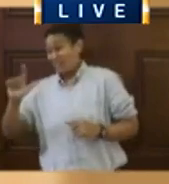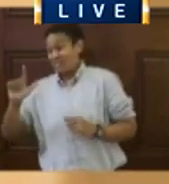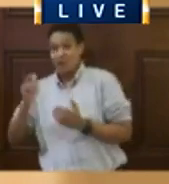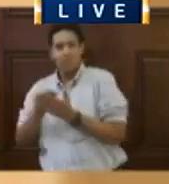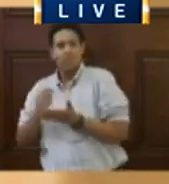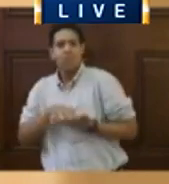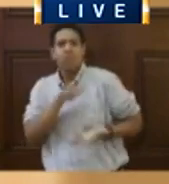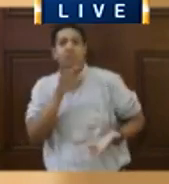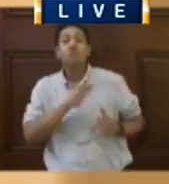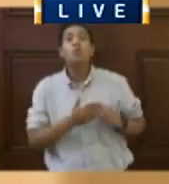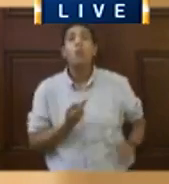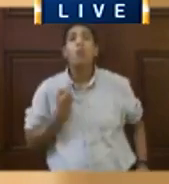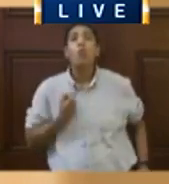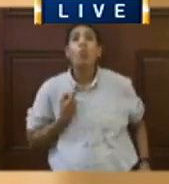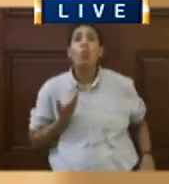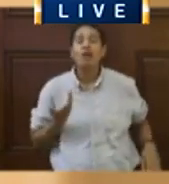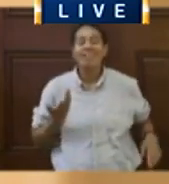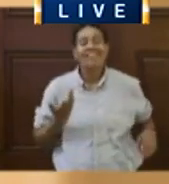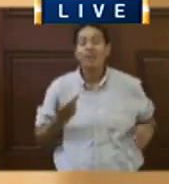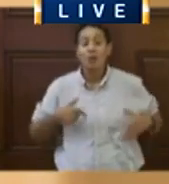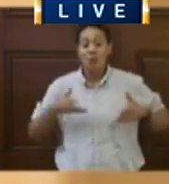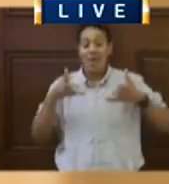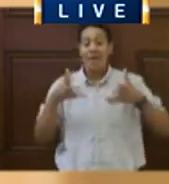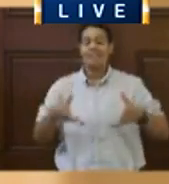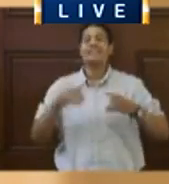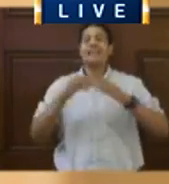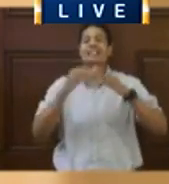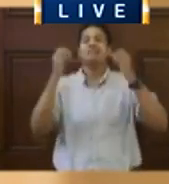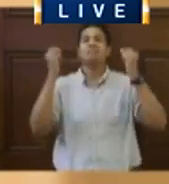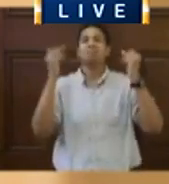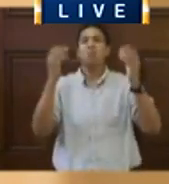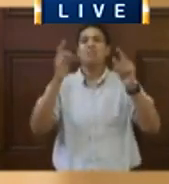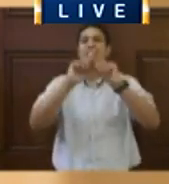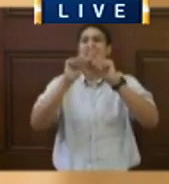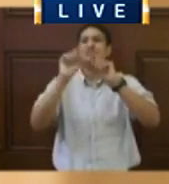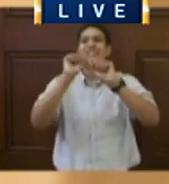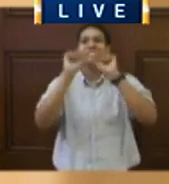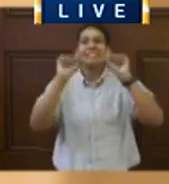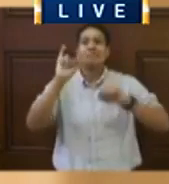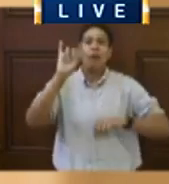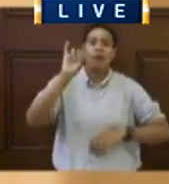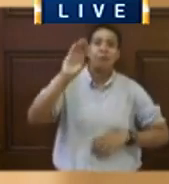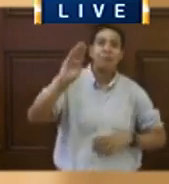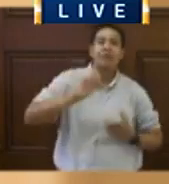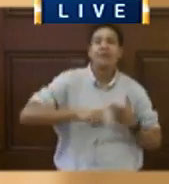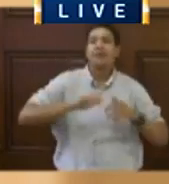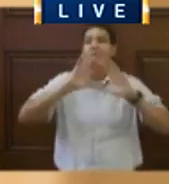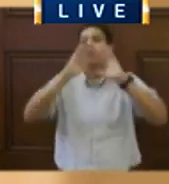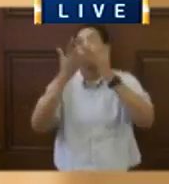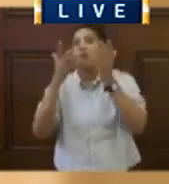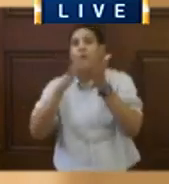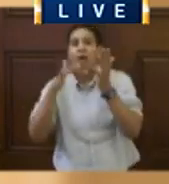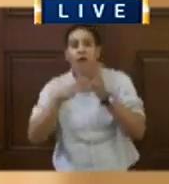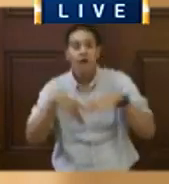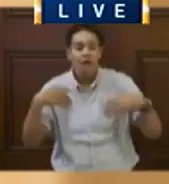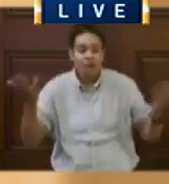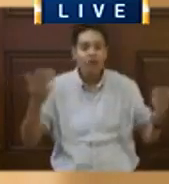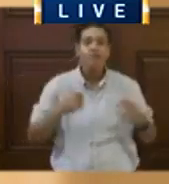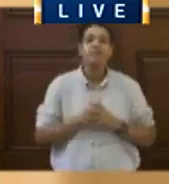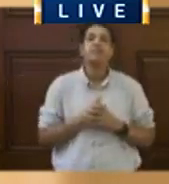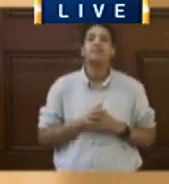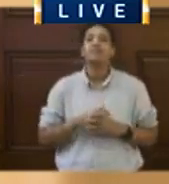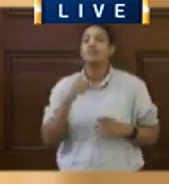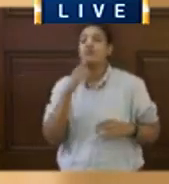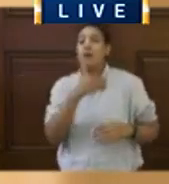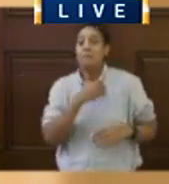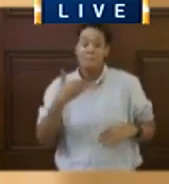alone. We exist in a multilateral system, and we have access to, we are members of the World